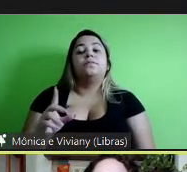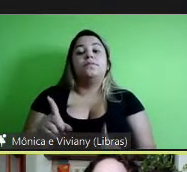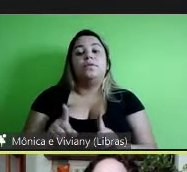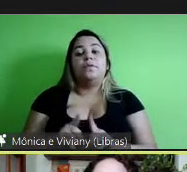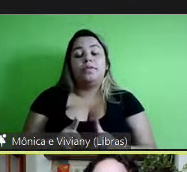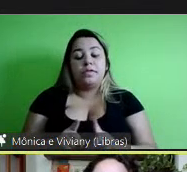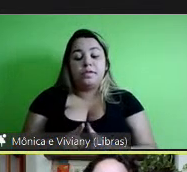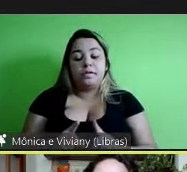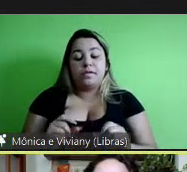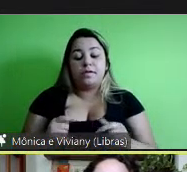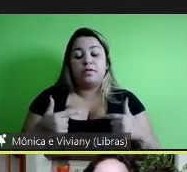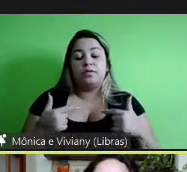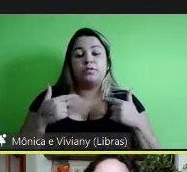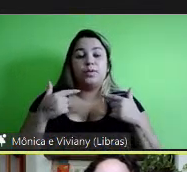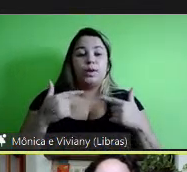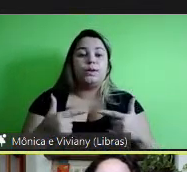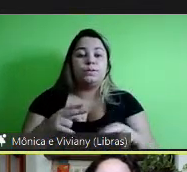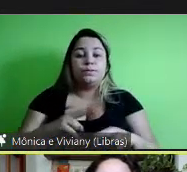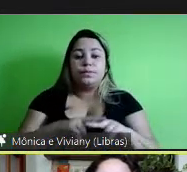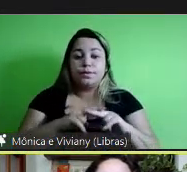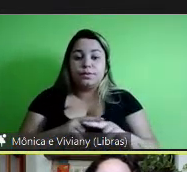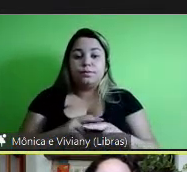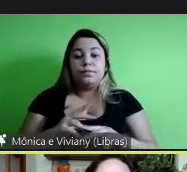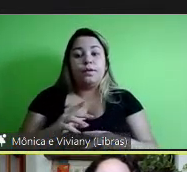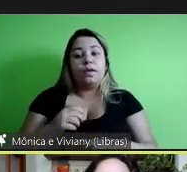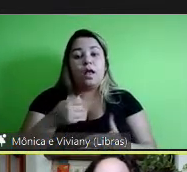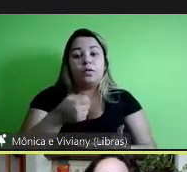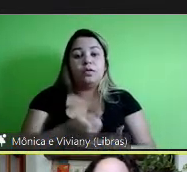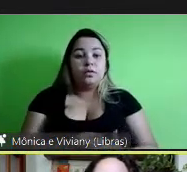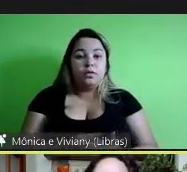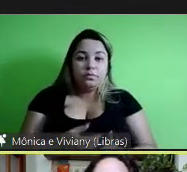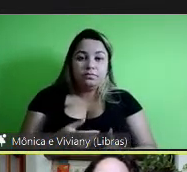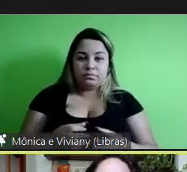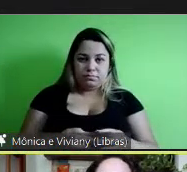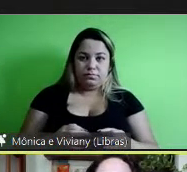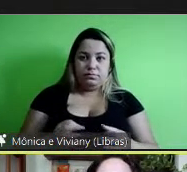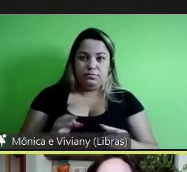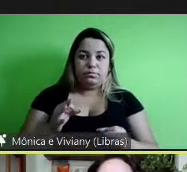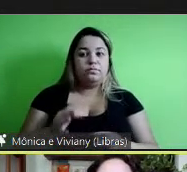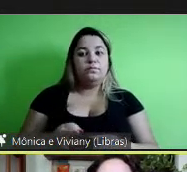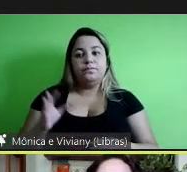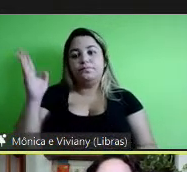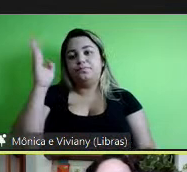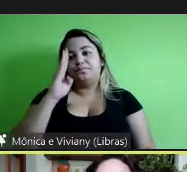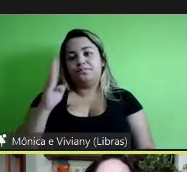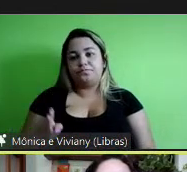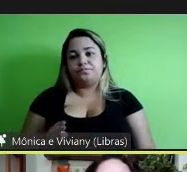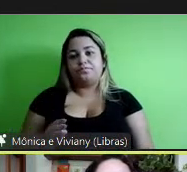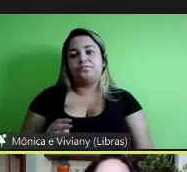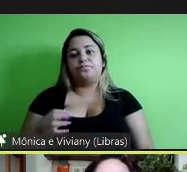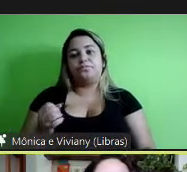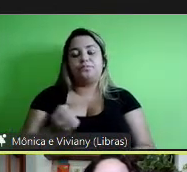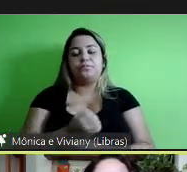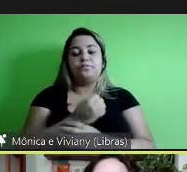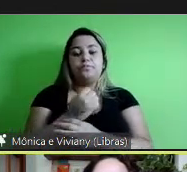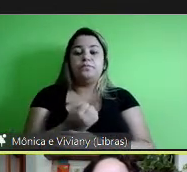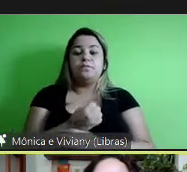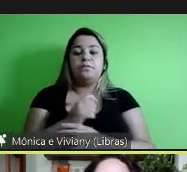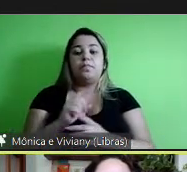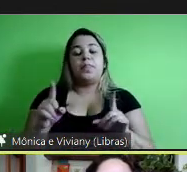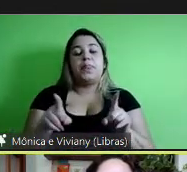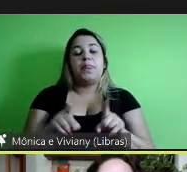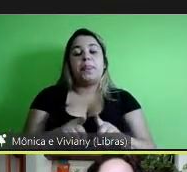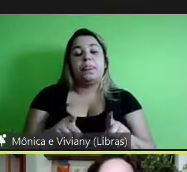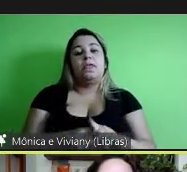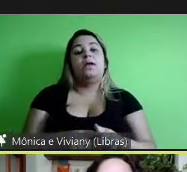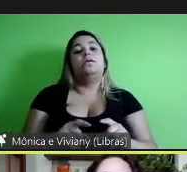this trajectory of fighting for the human right to adequate nutrition, the concept of health